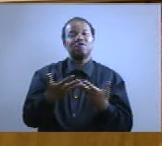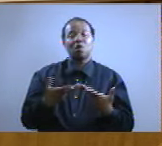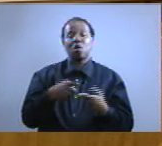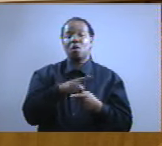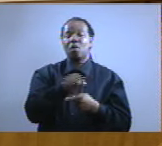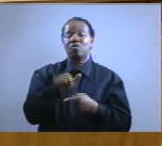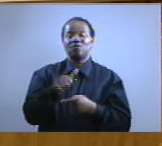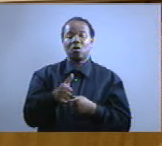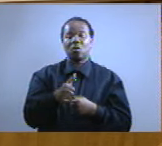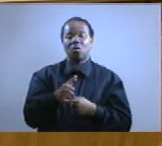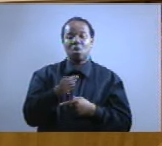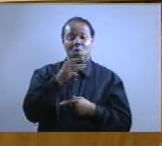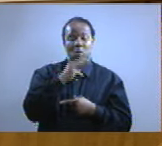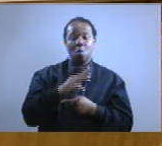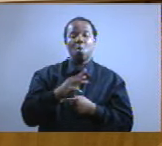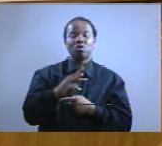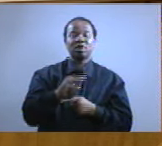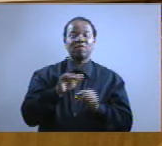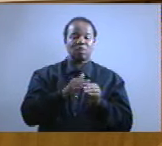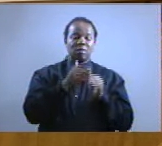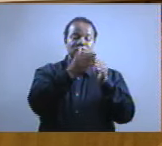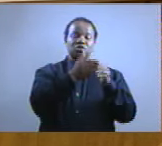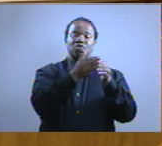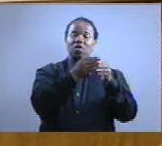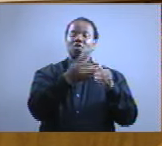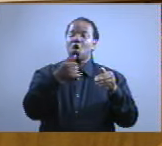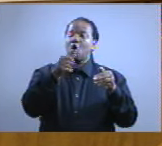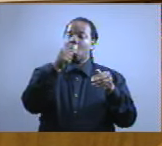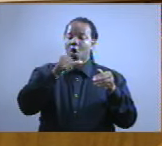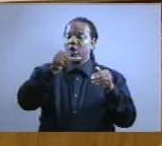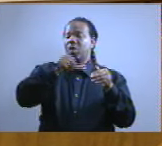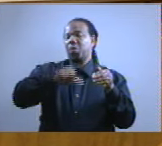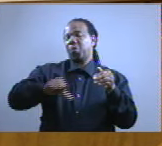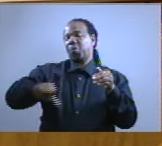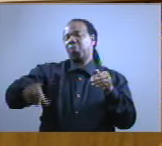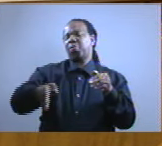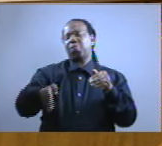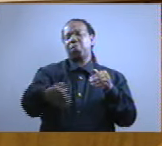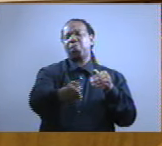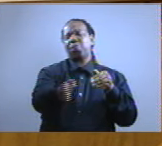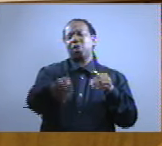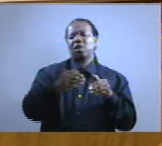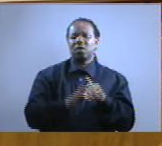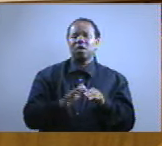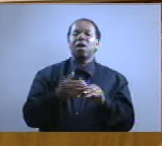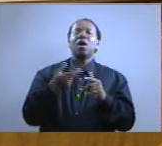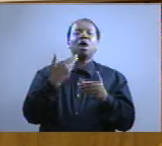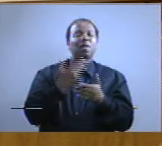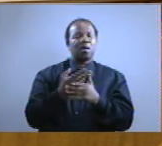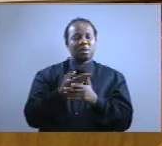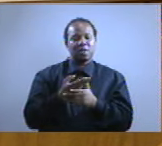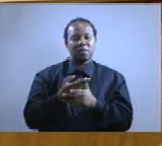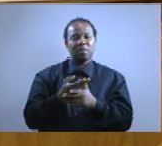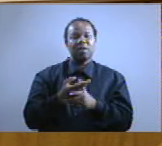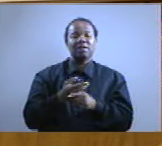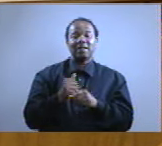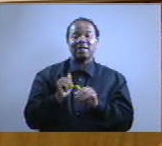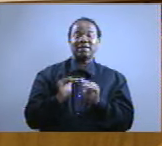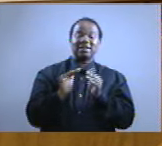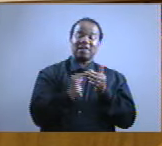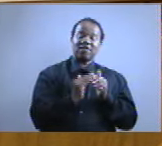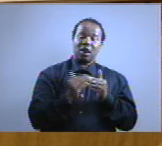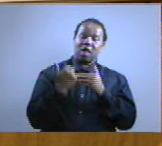contamination resulting from the escape or discharge of oil from oil tankers. The Civil Liability Convention provides